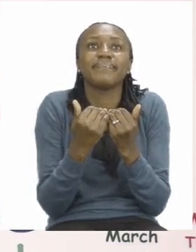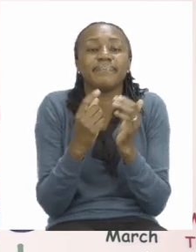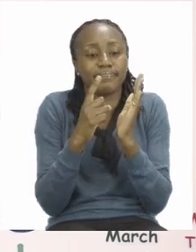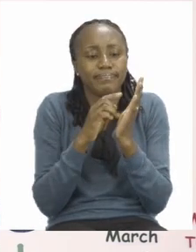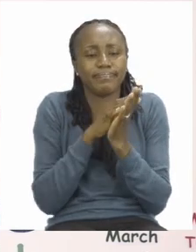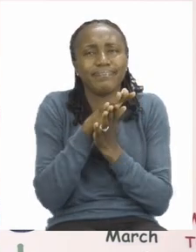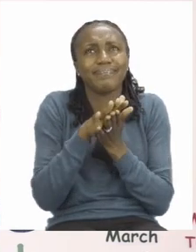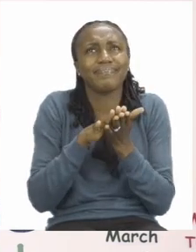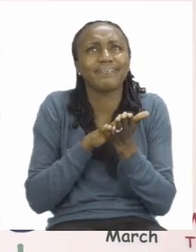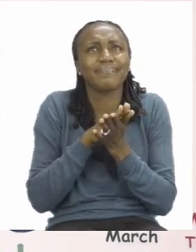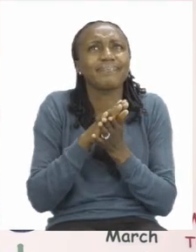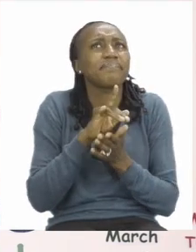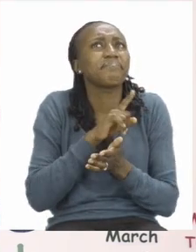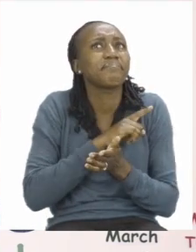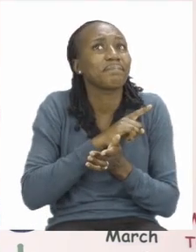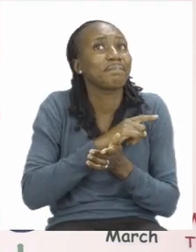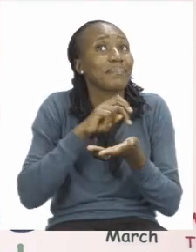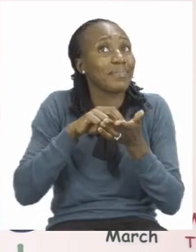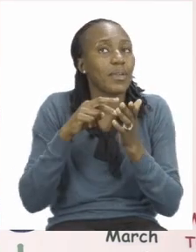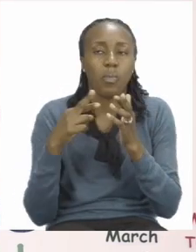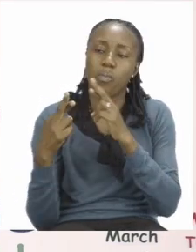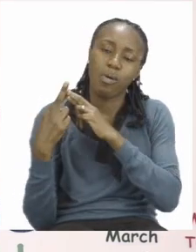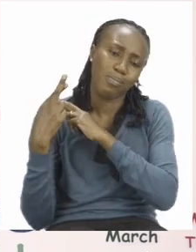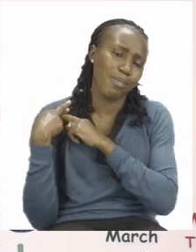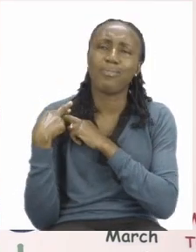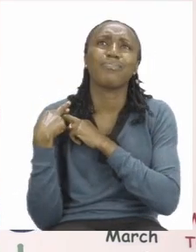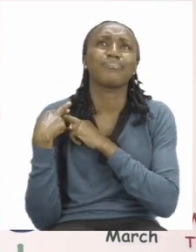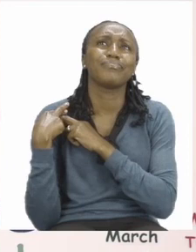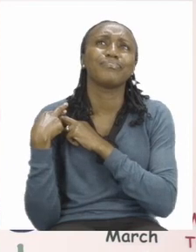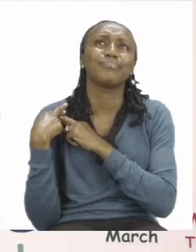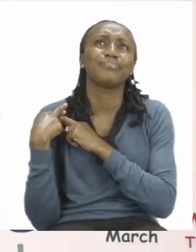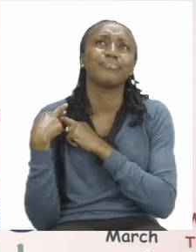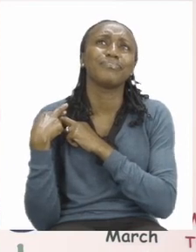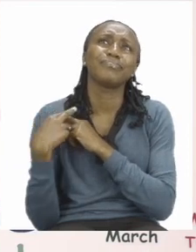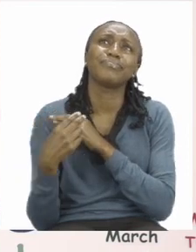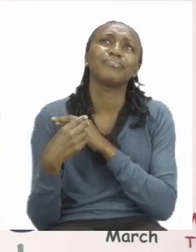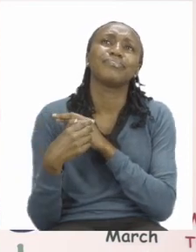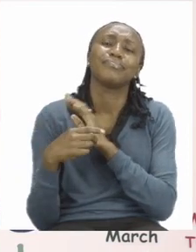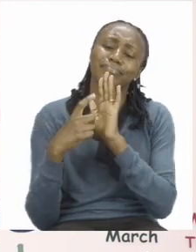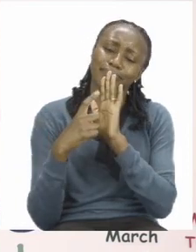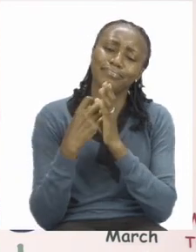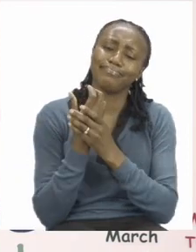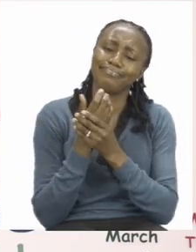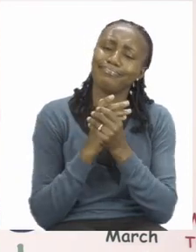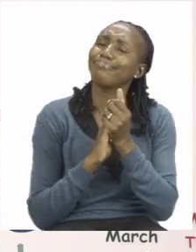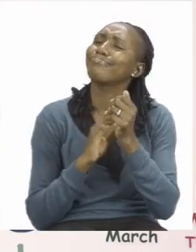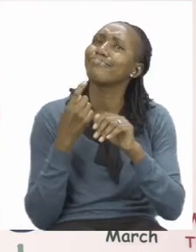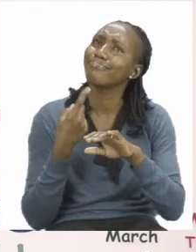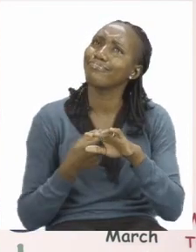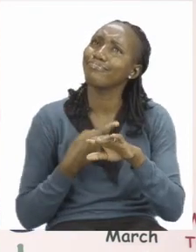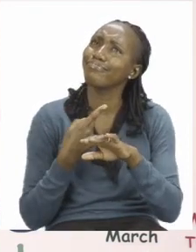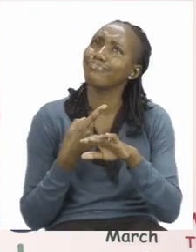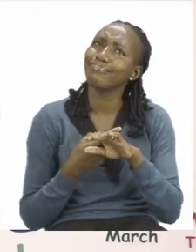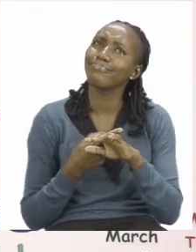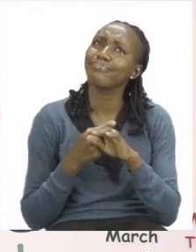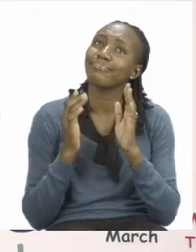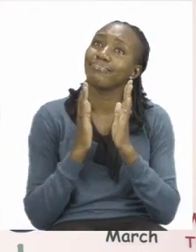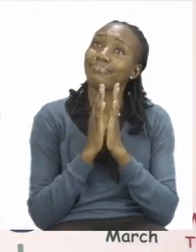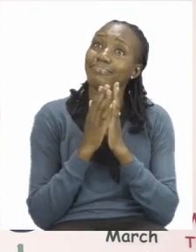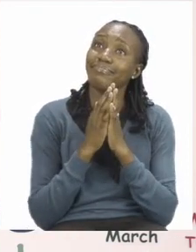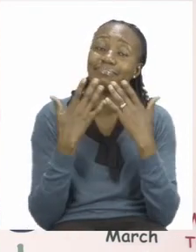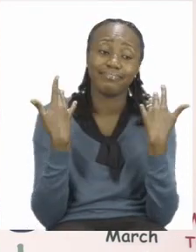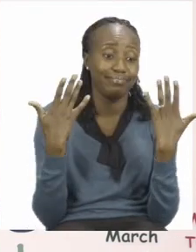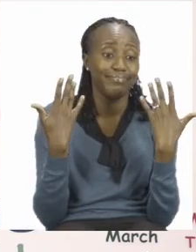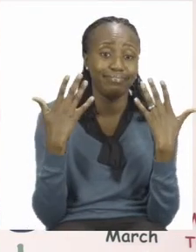to show the world that we are responsible. So sanitize as often as you can. Make sure that your hands are dry before